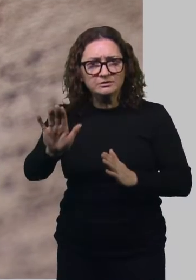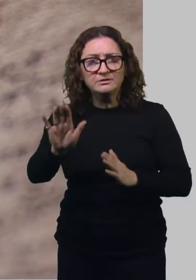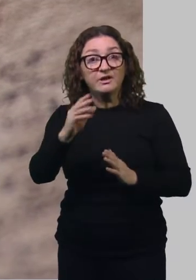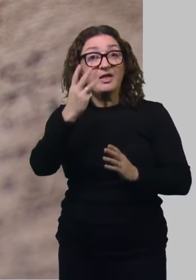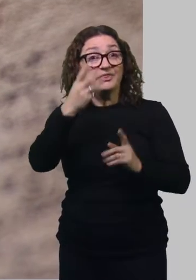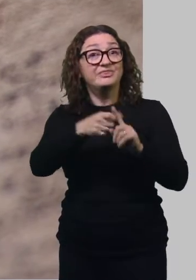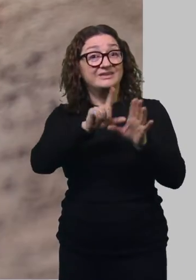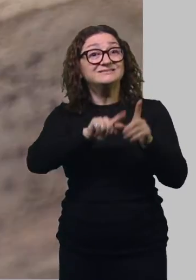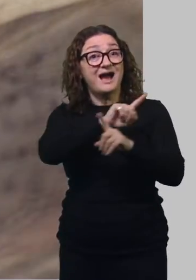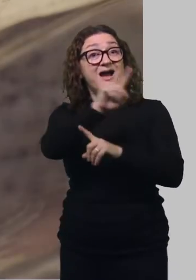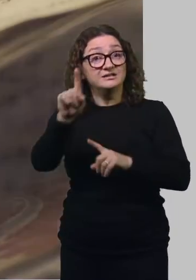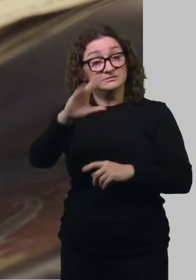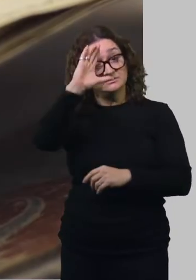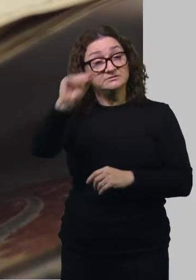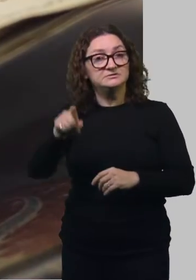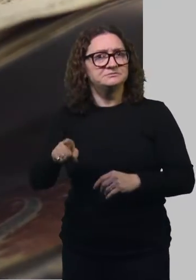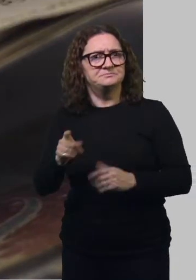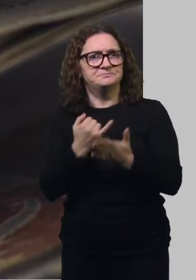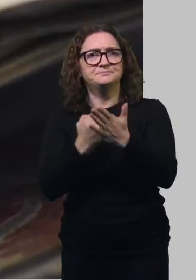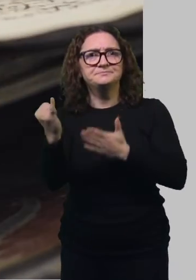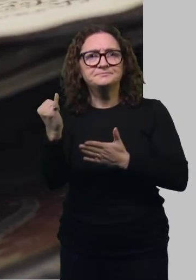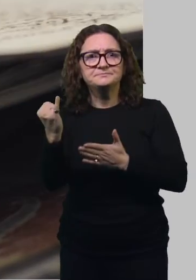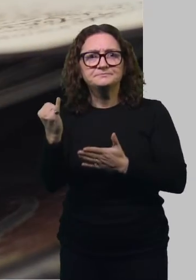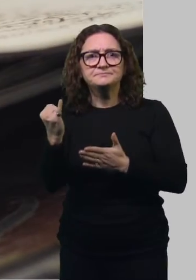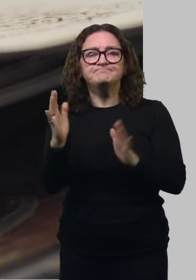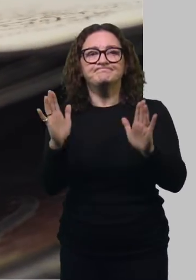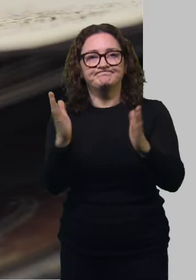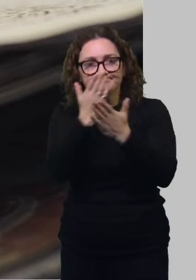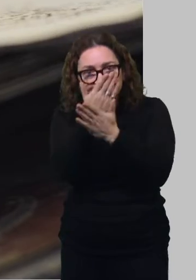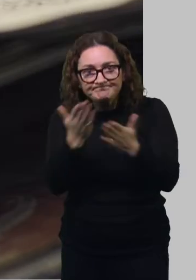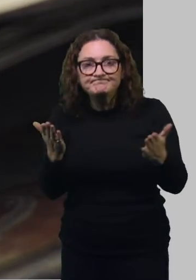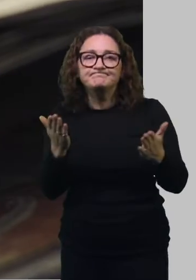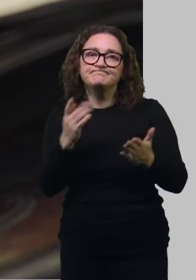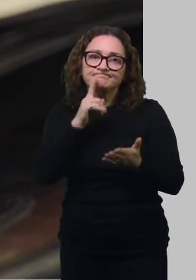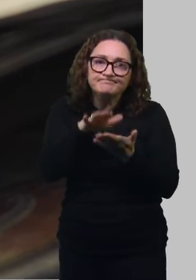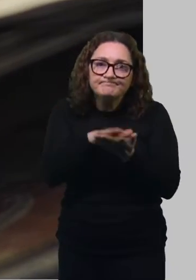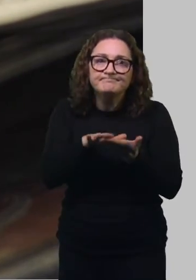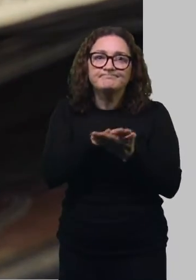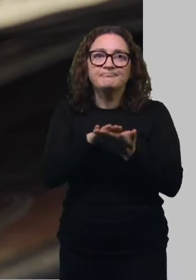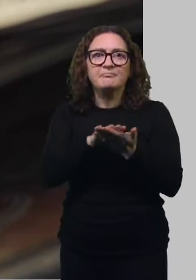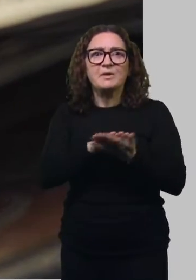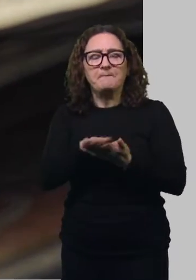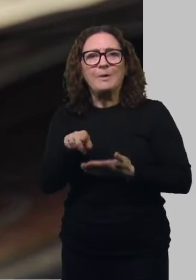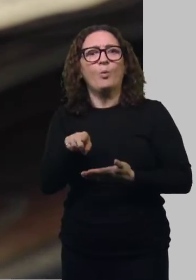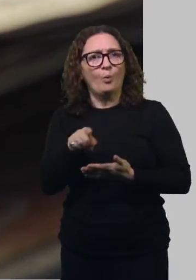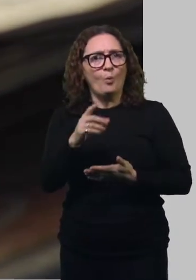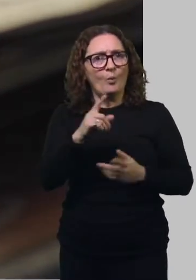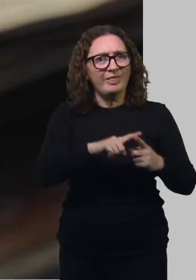House, which agreed to apologise to her. It gives us an insight into the relationship between Elizabeth I and